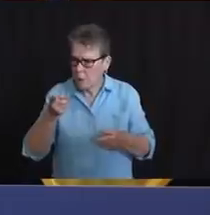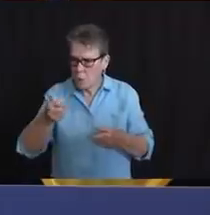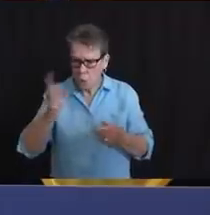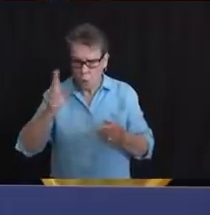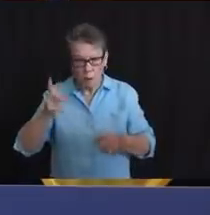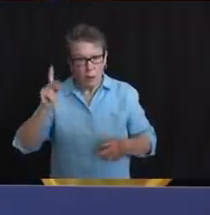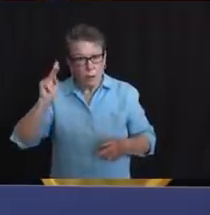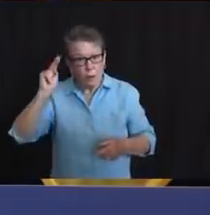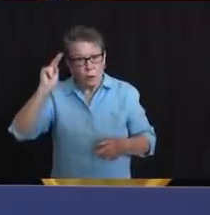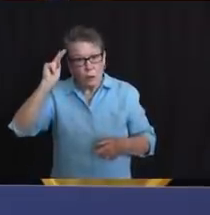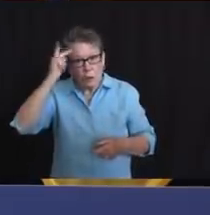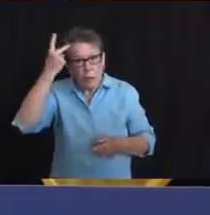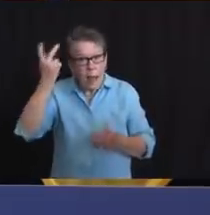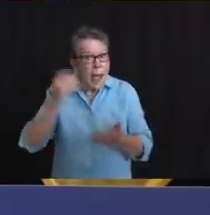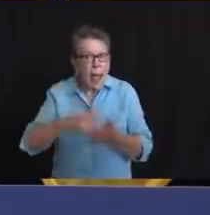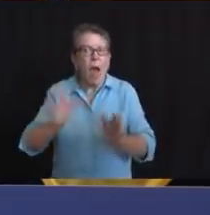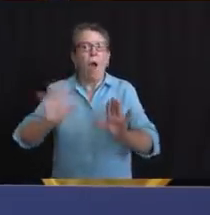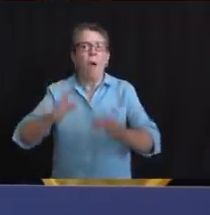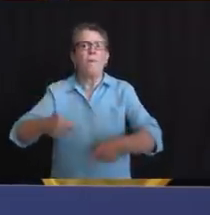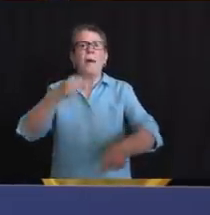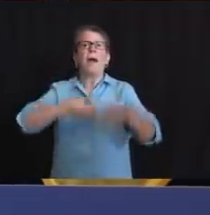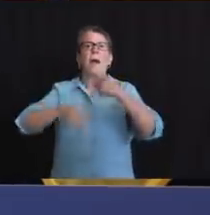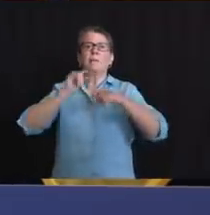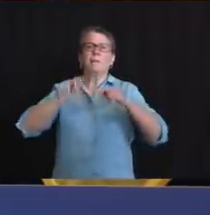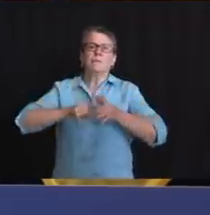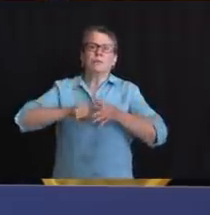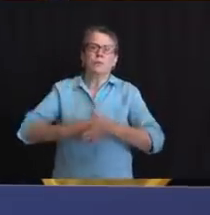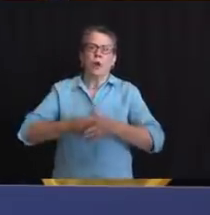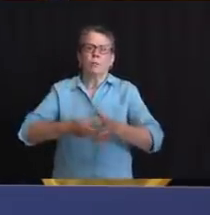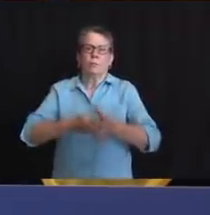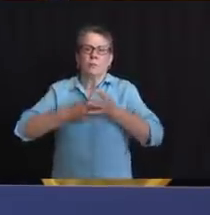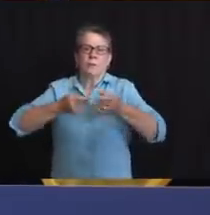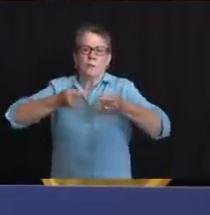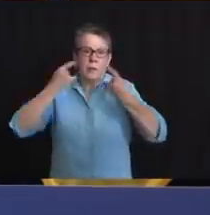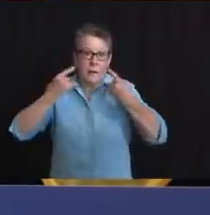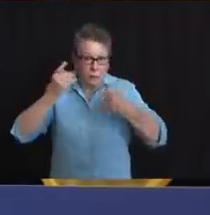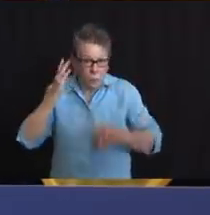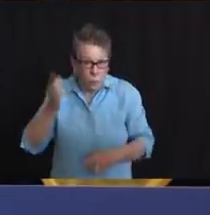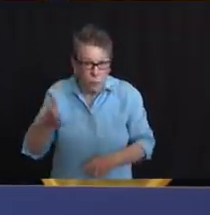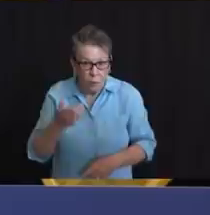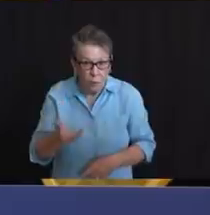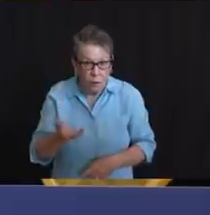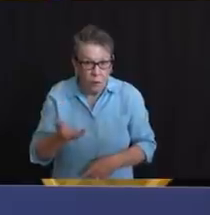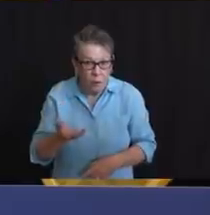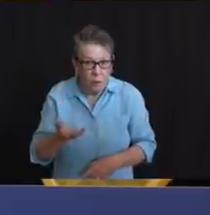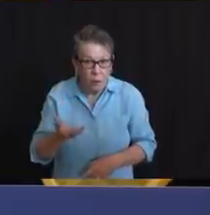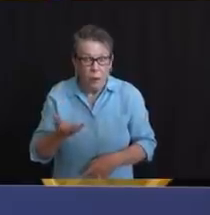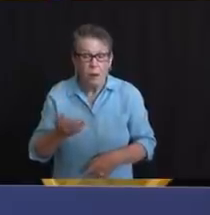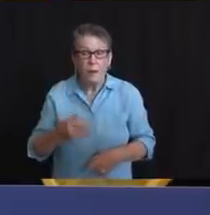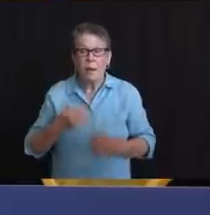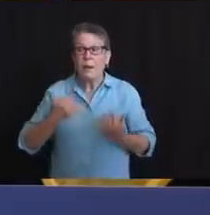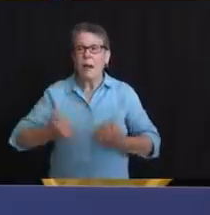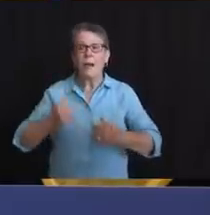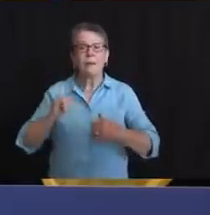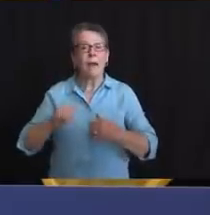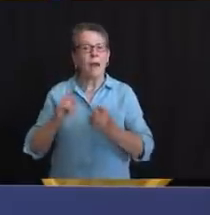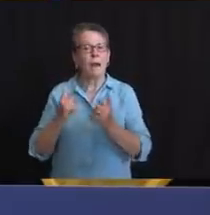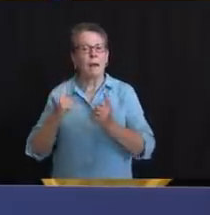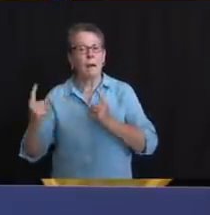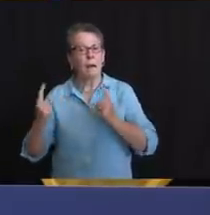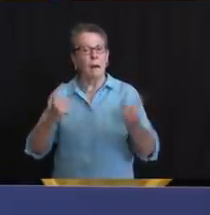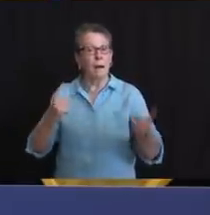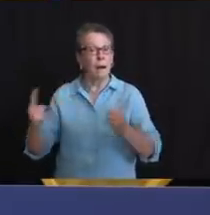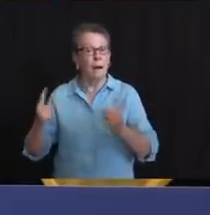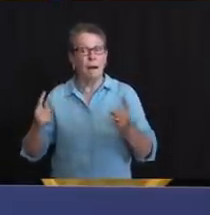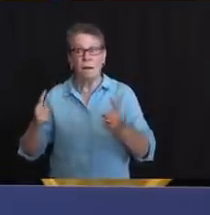clarify whether lifting the social distancing requirement applies to everyone or just vaccinated people? And one of the reasons you gave last